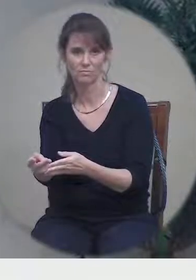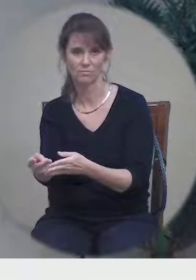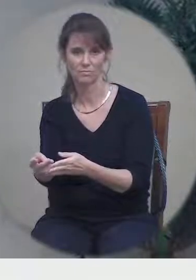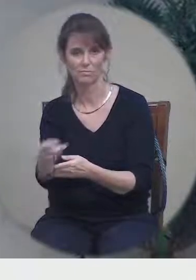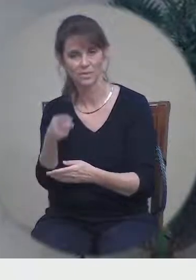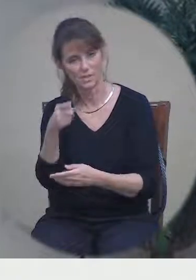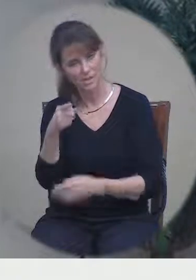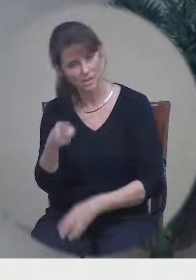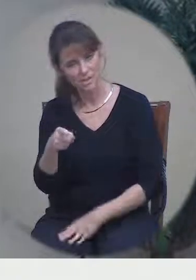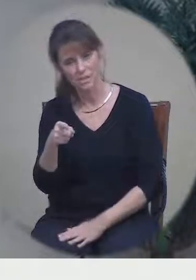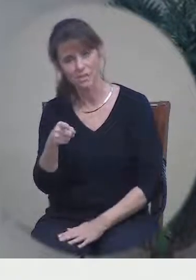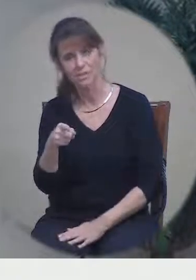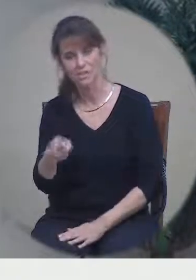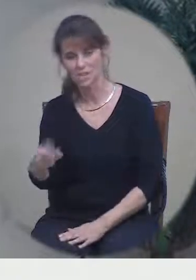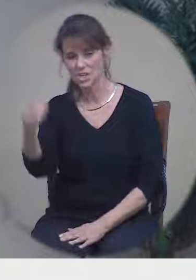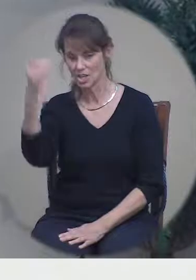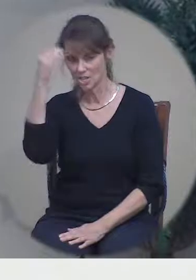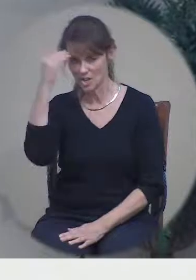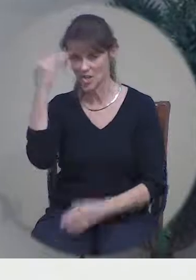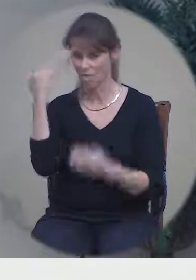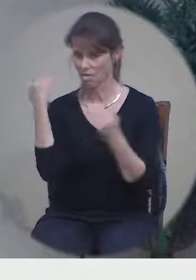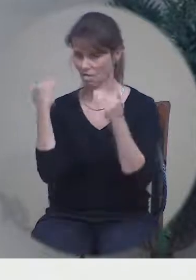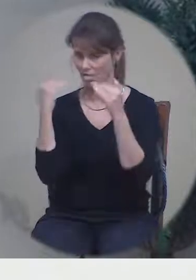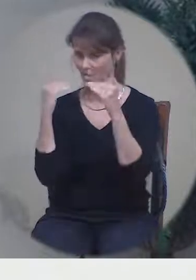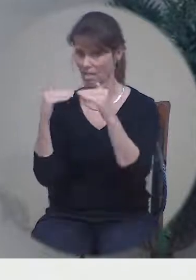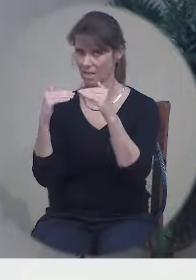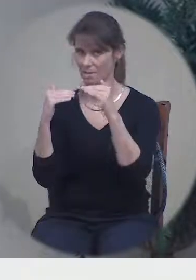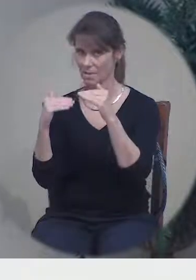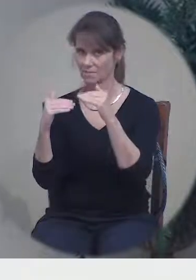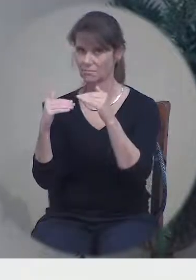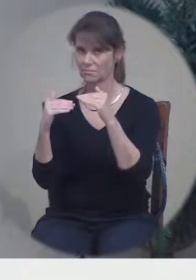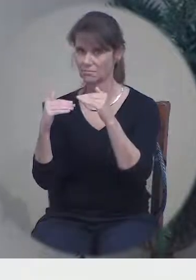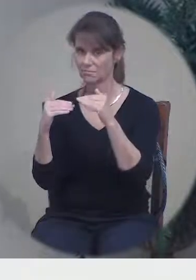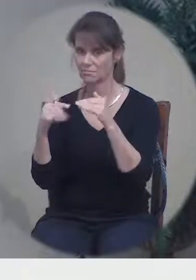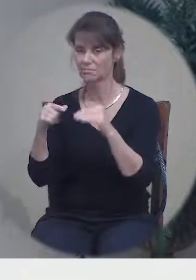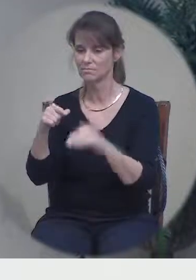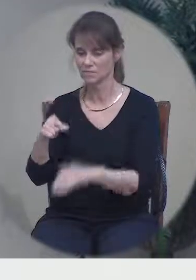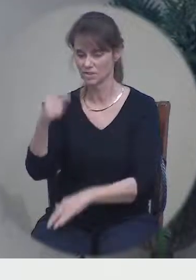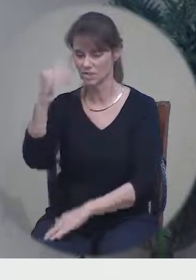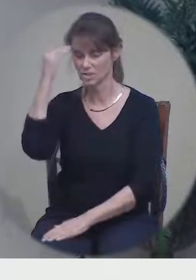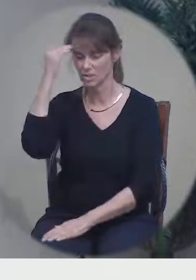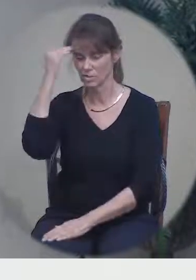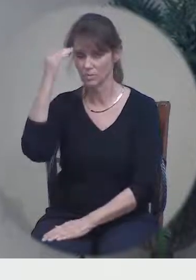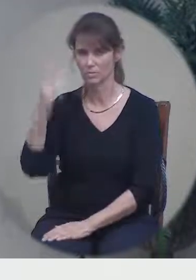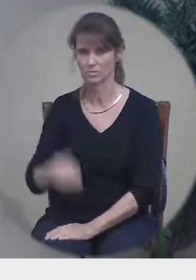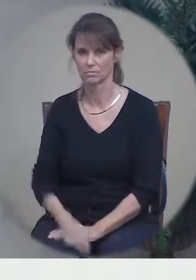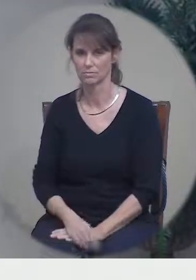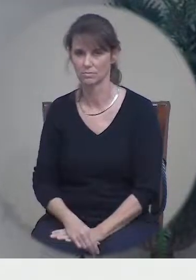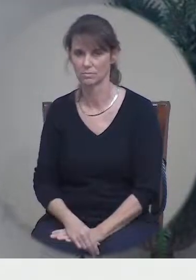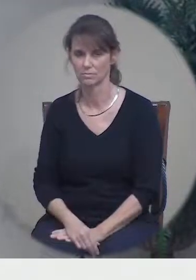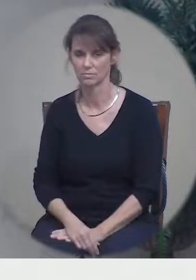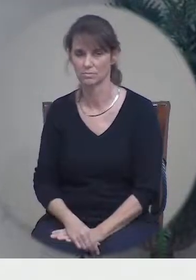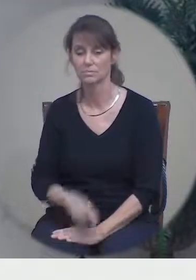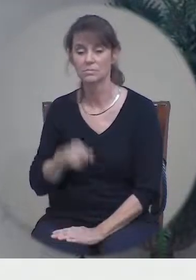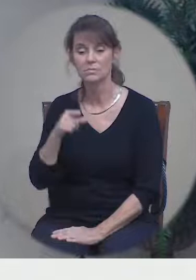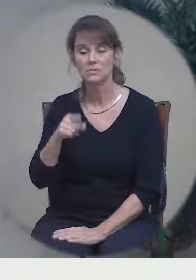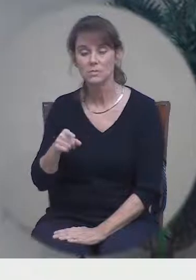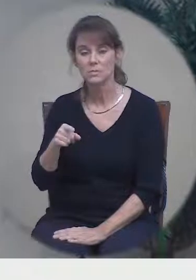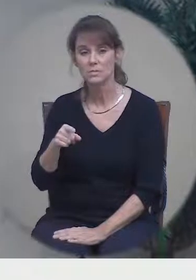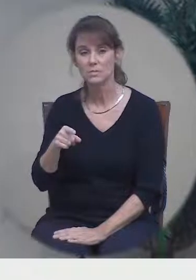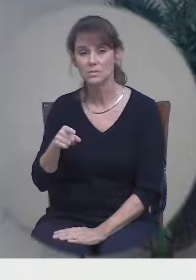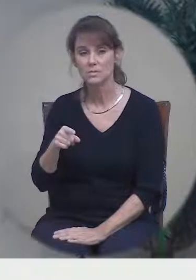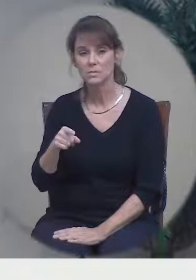She wasn't aware of the limitations that God had placed on Satan's power or power over